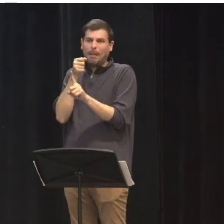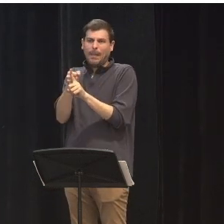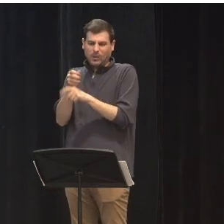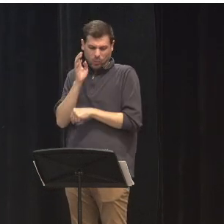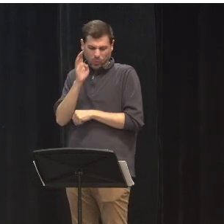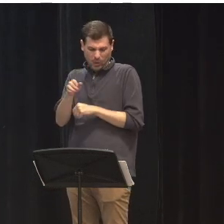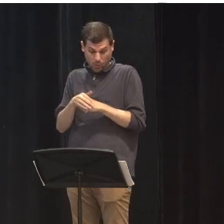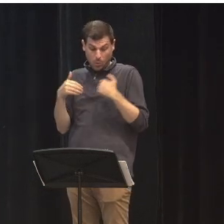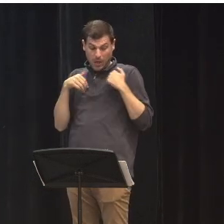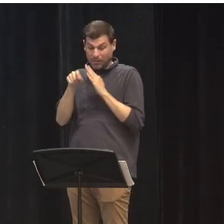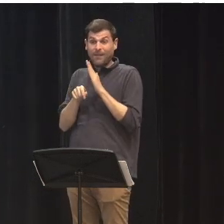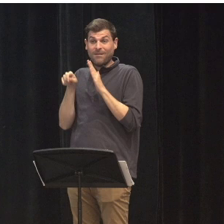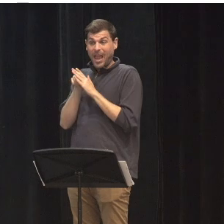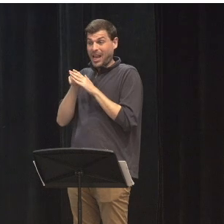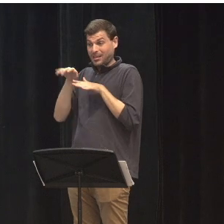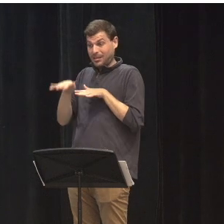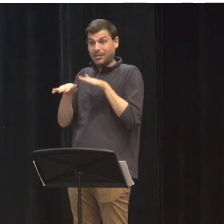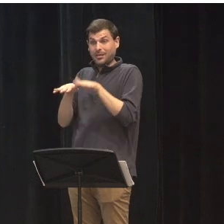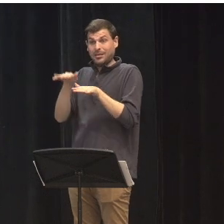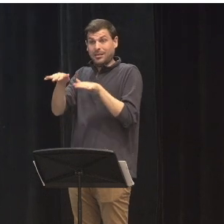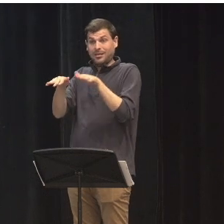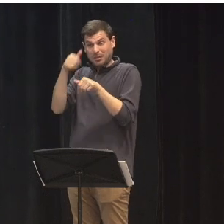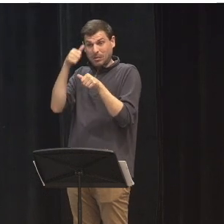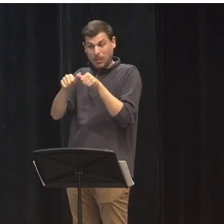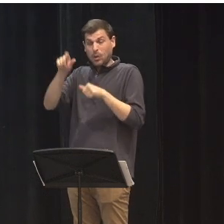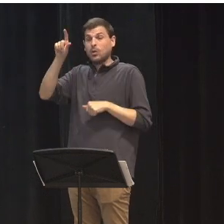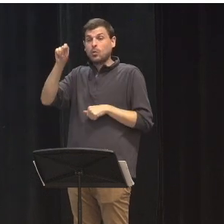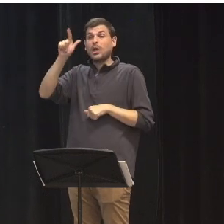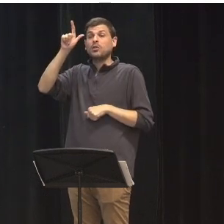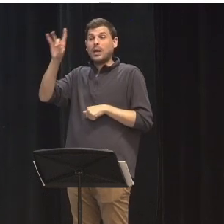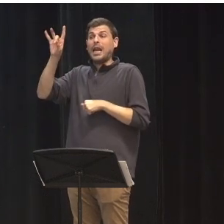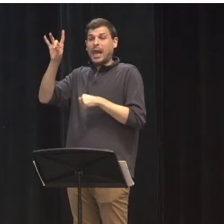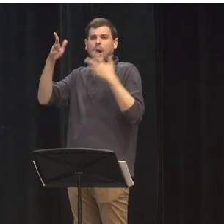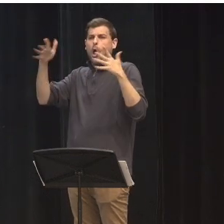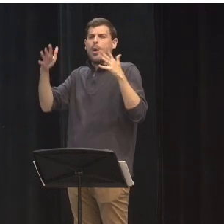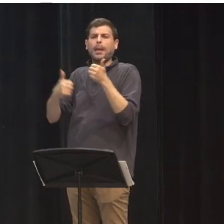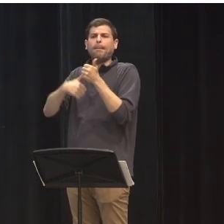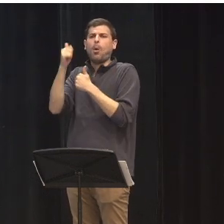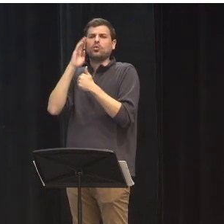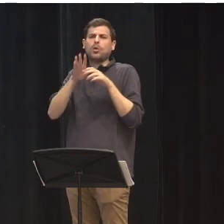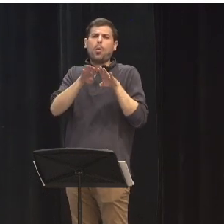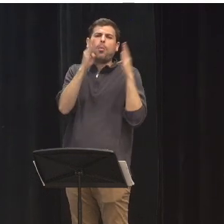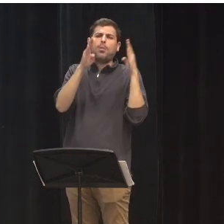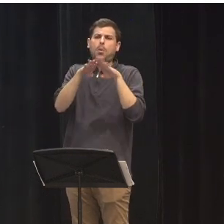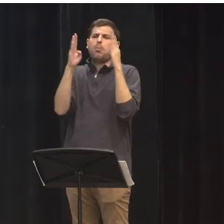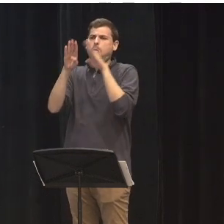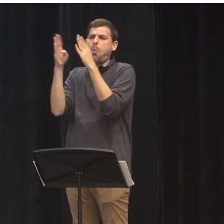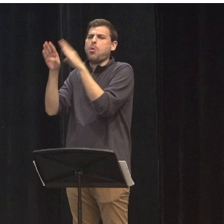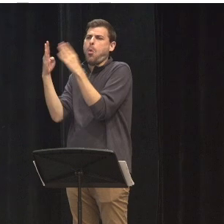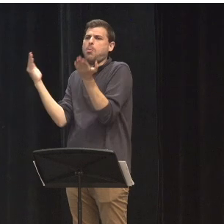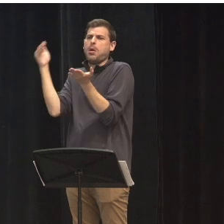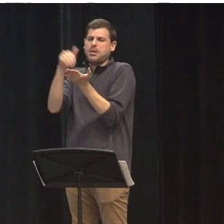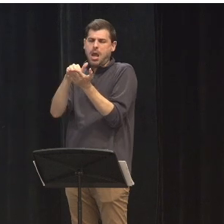phasing diagram earlier, and 2028 is the year when the majority of open spaces along the project corridor would be